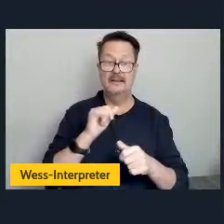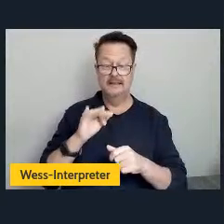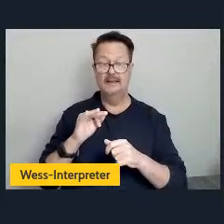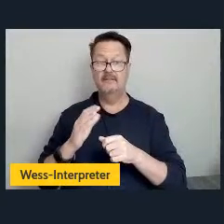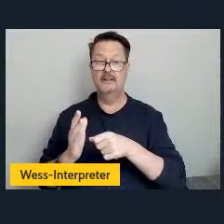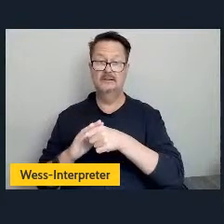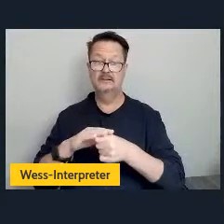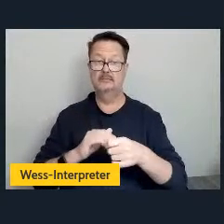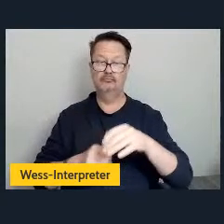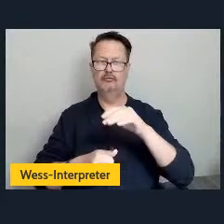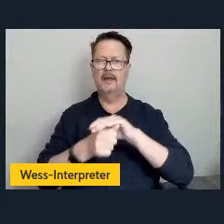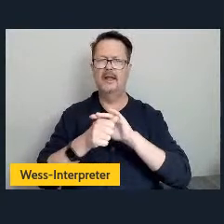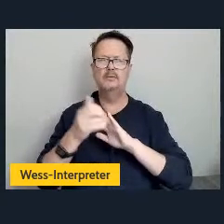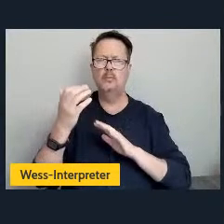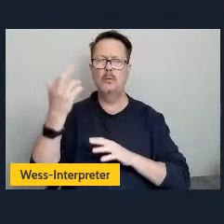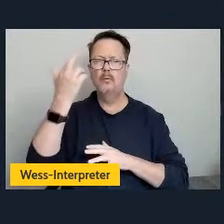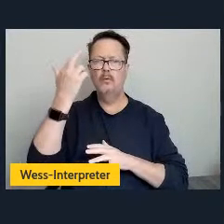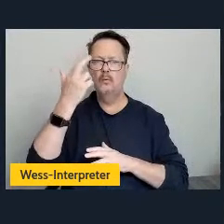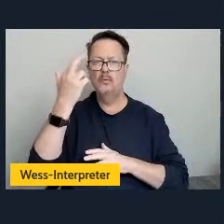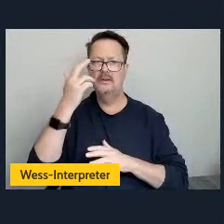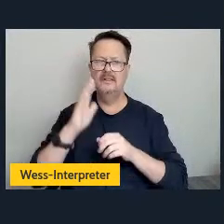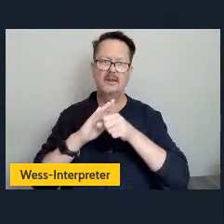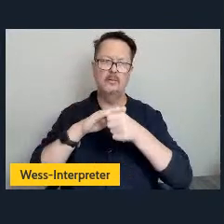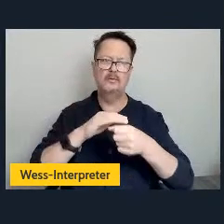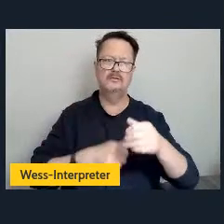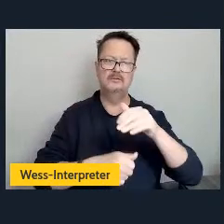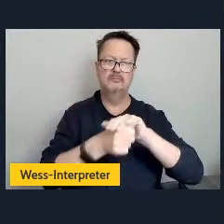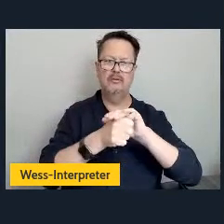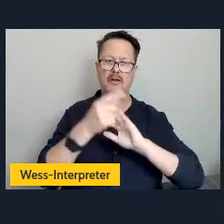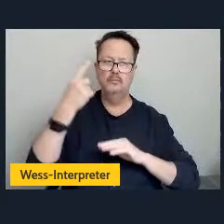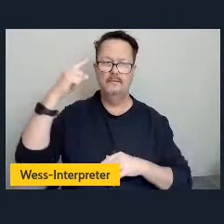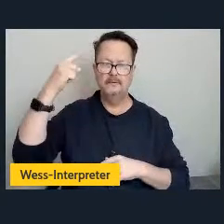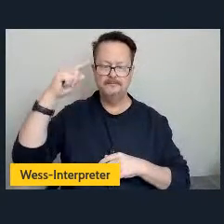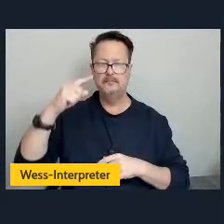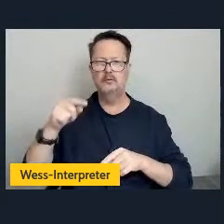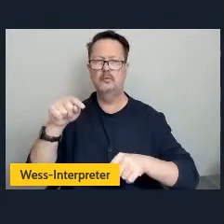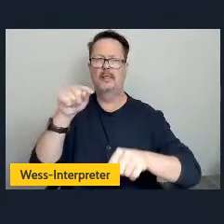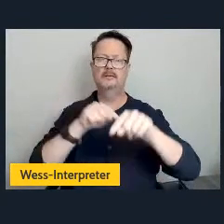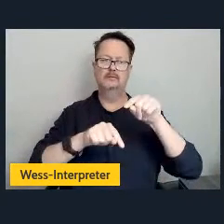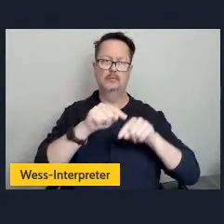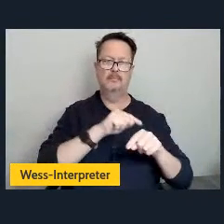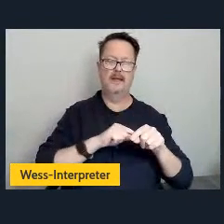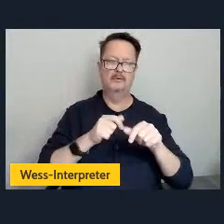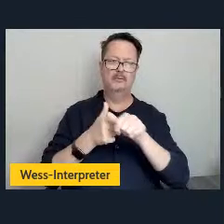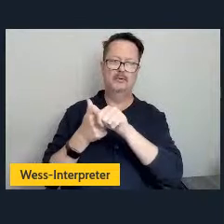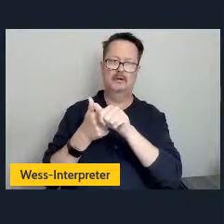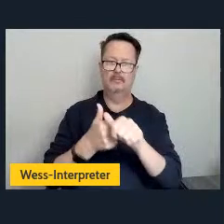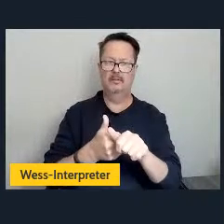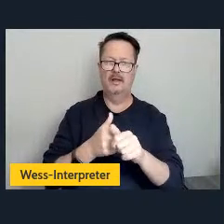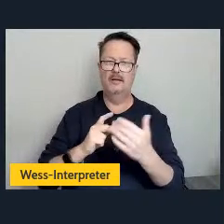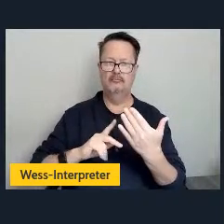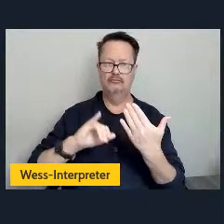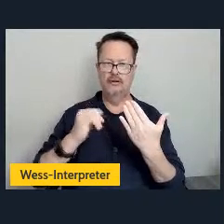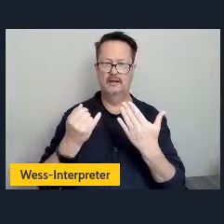suppressed, what was the reason that it was suppressed for? So let's move back to the compliant project stack.